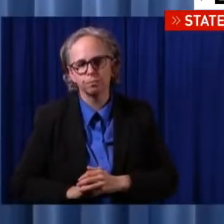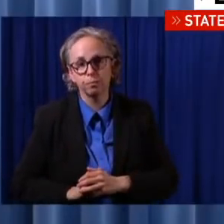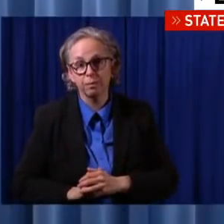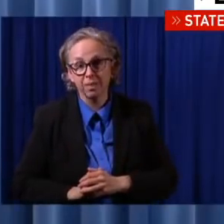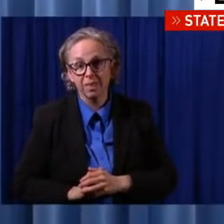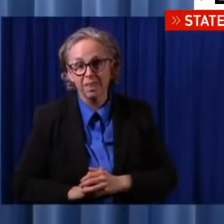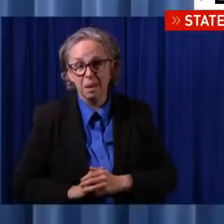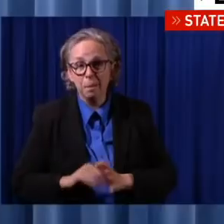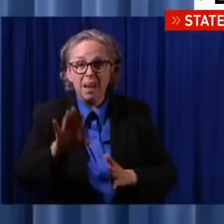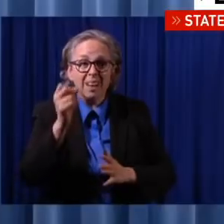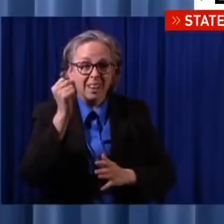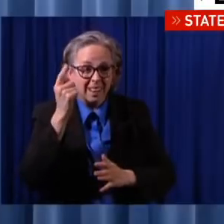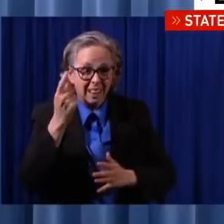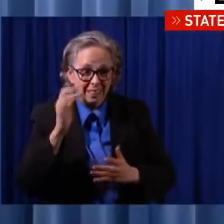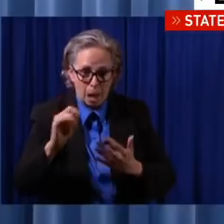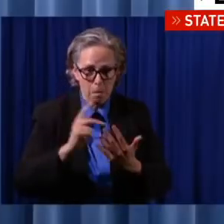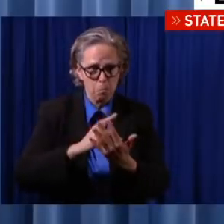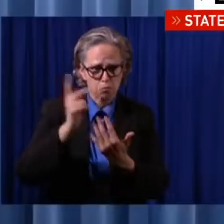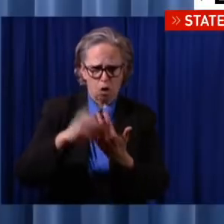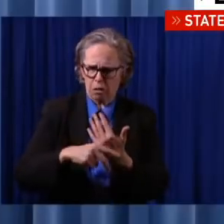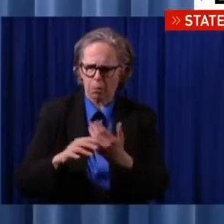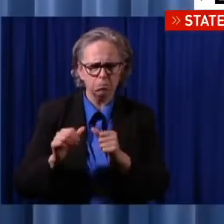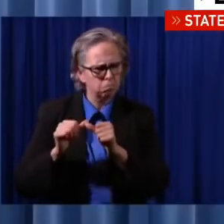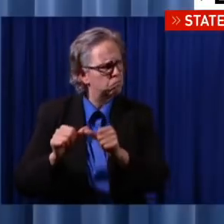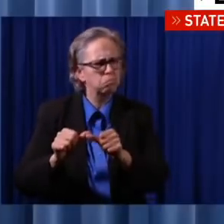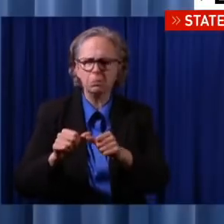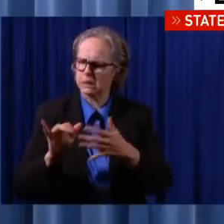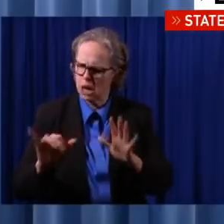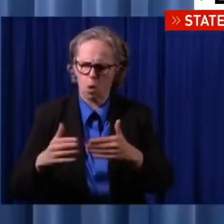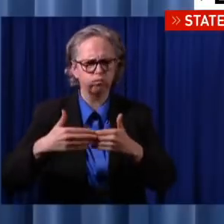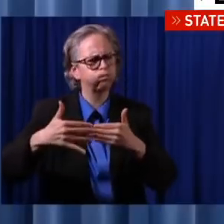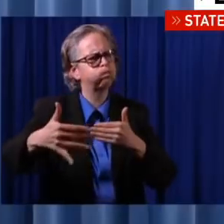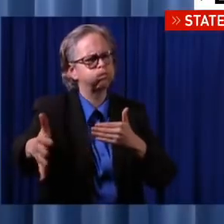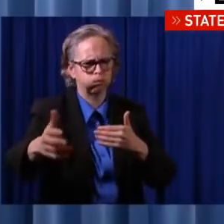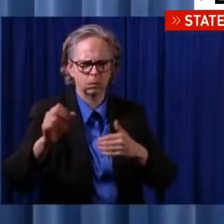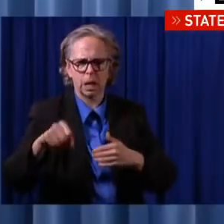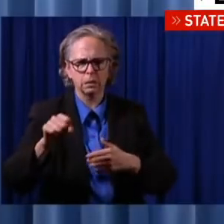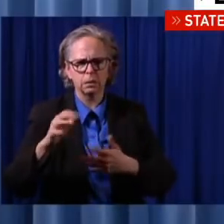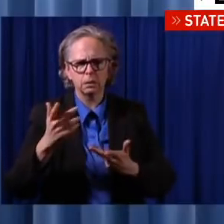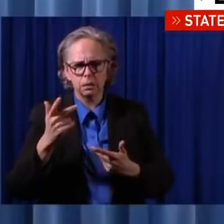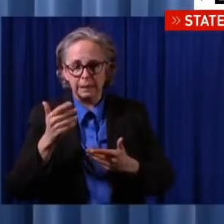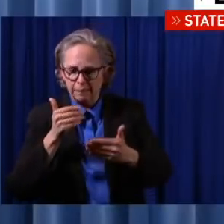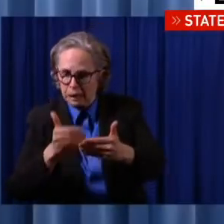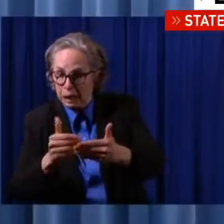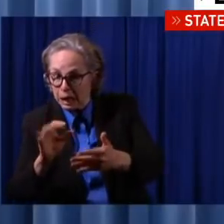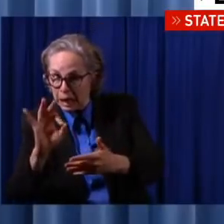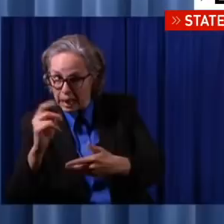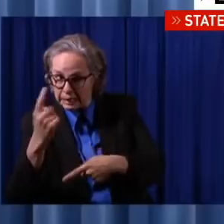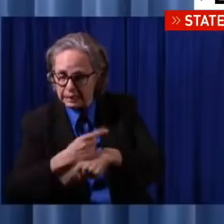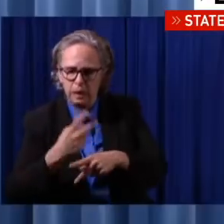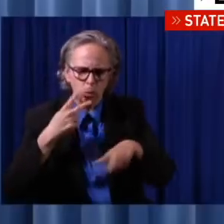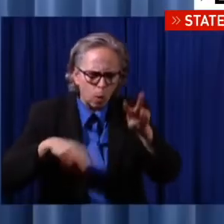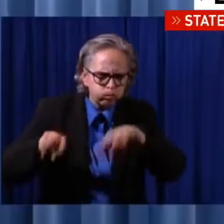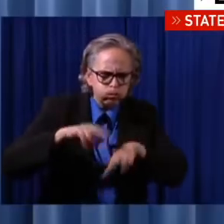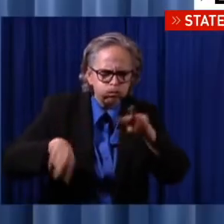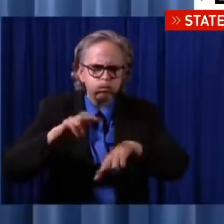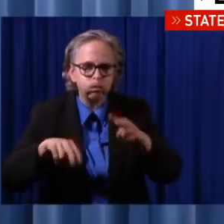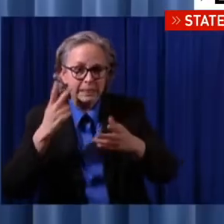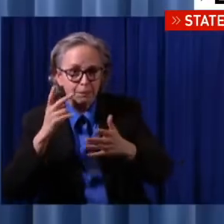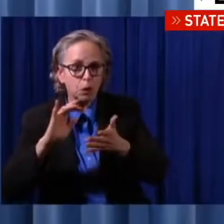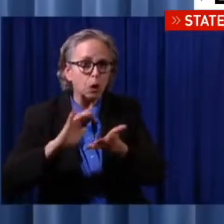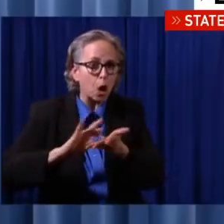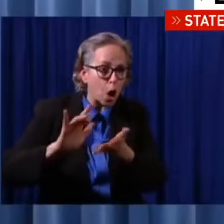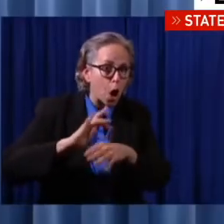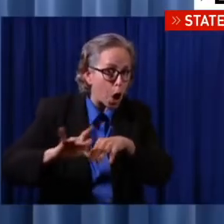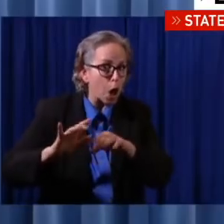But that program continues, and it continues to help us with the population, with the crowding that's going on